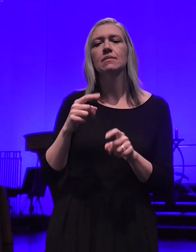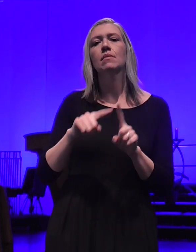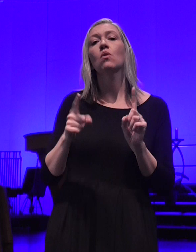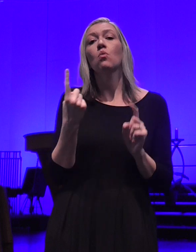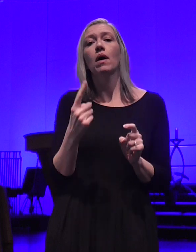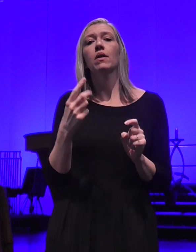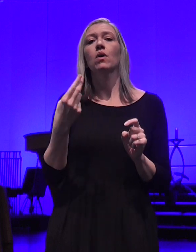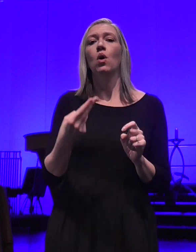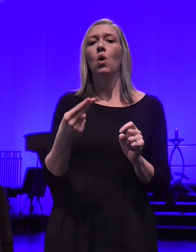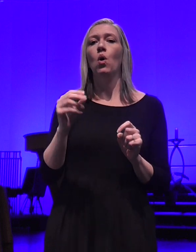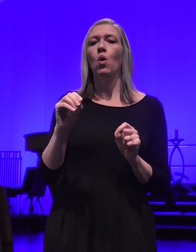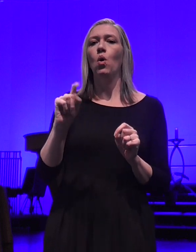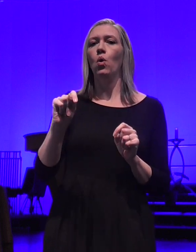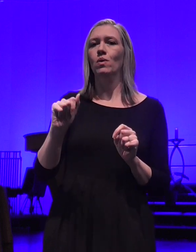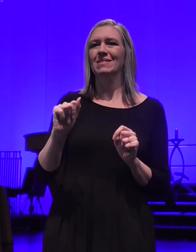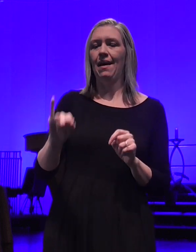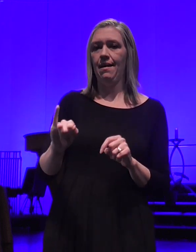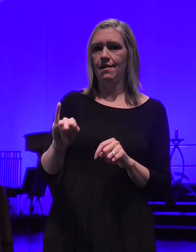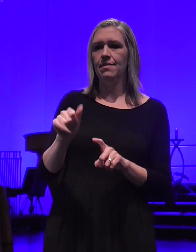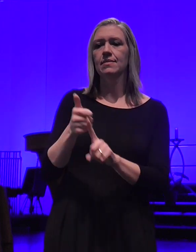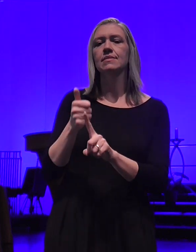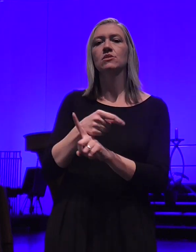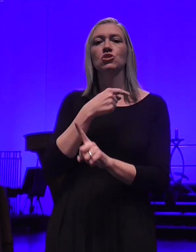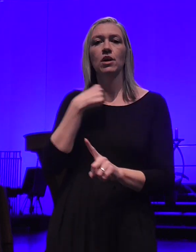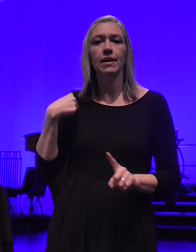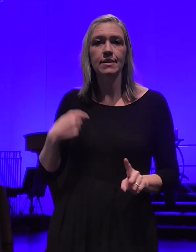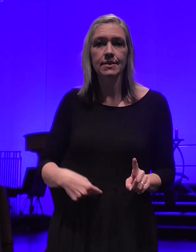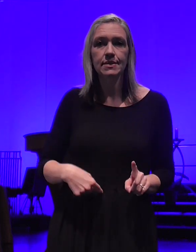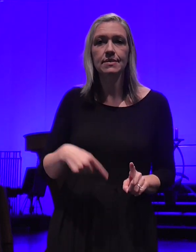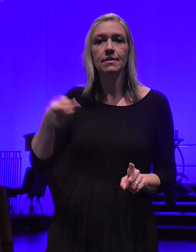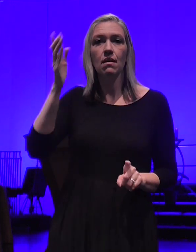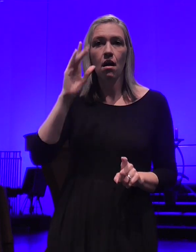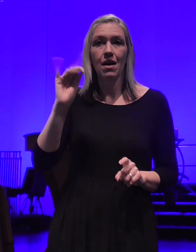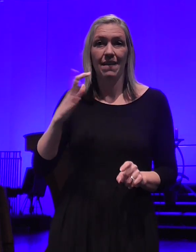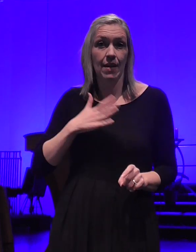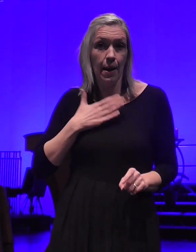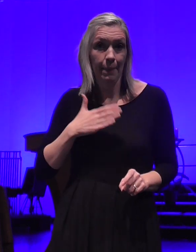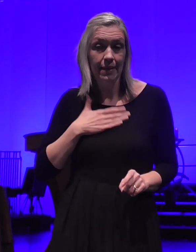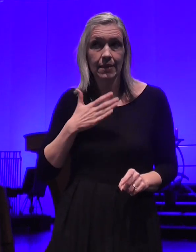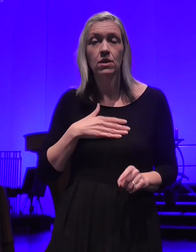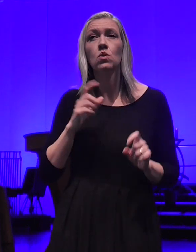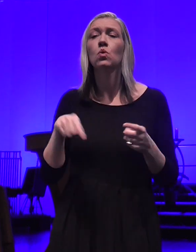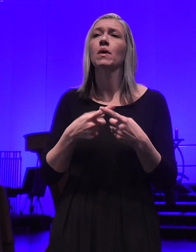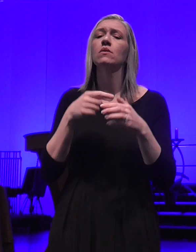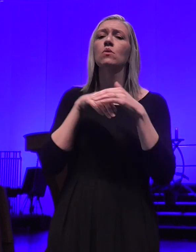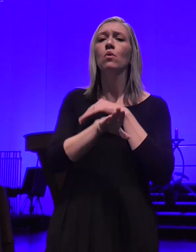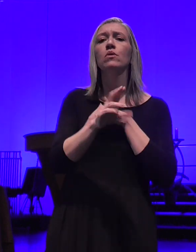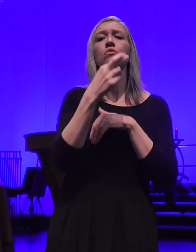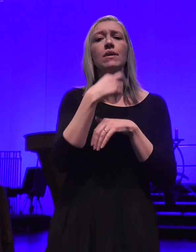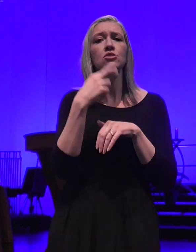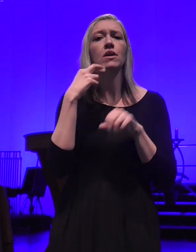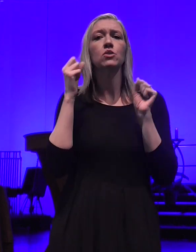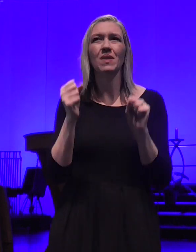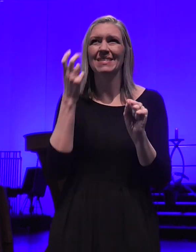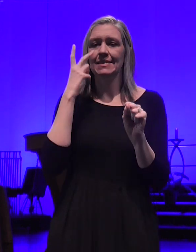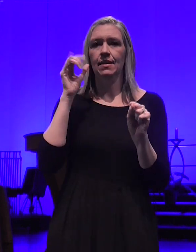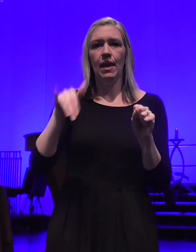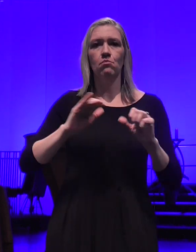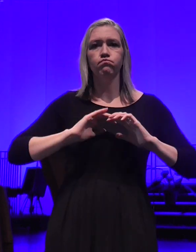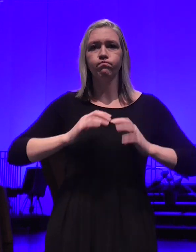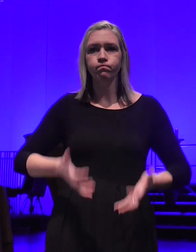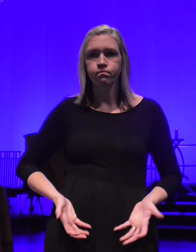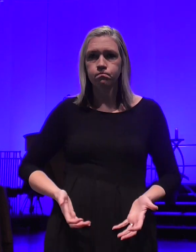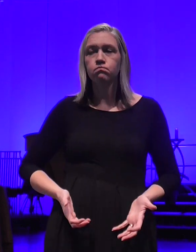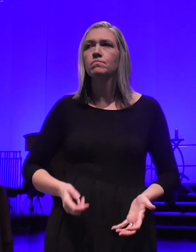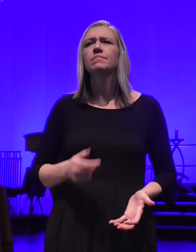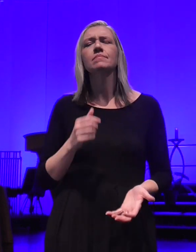Hotai, and he's the Chinese god of happiness. And when you're in that Chinese restaurant, you'll see that big-bellied Buddha, and he's often portrayed